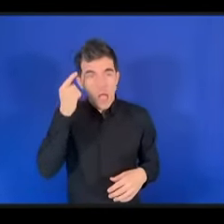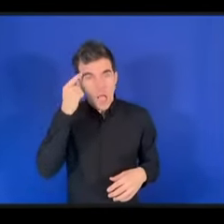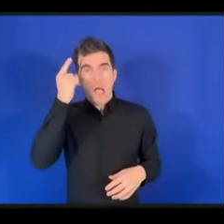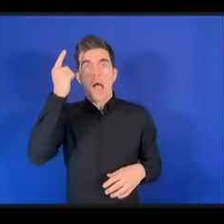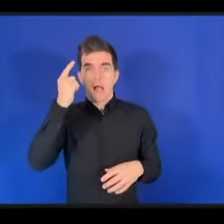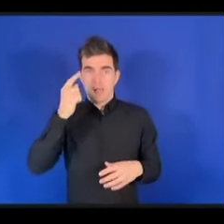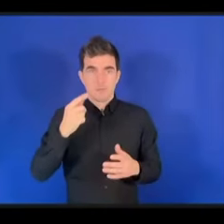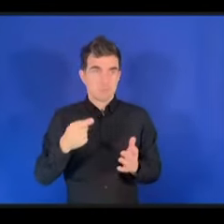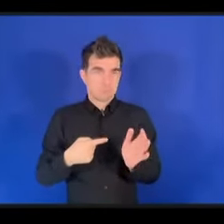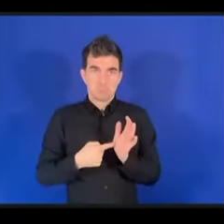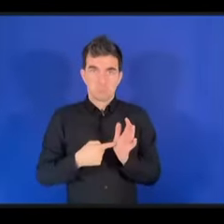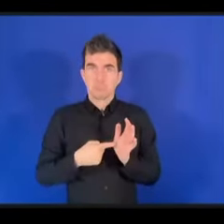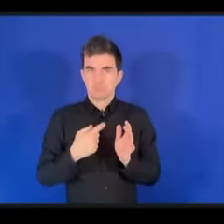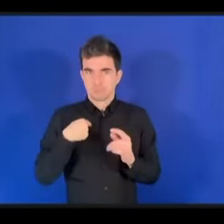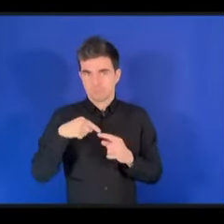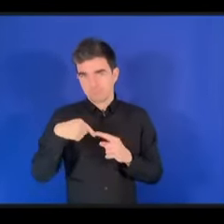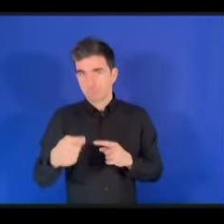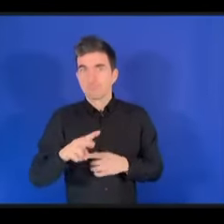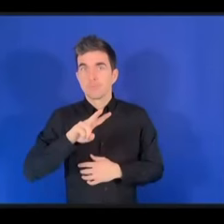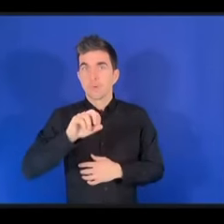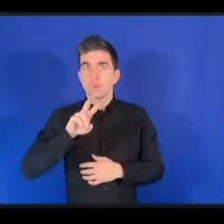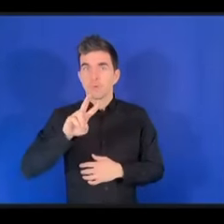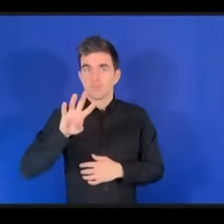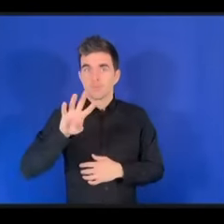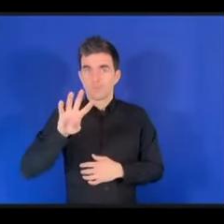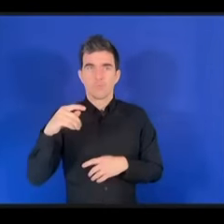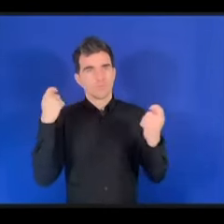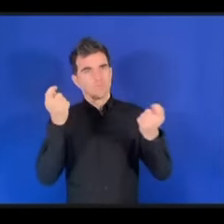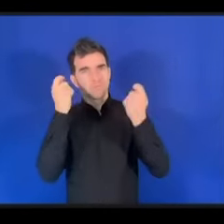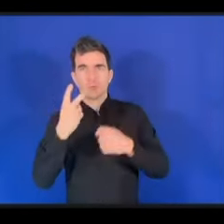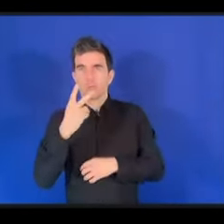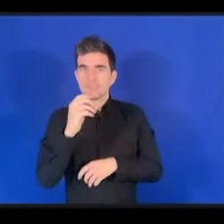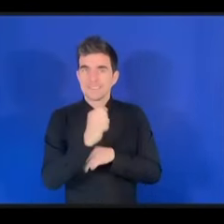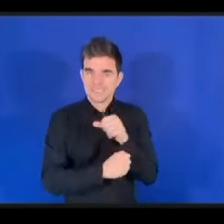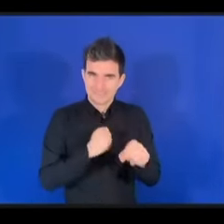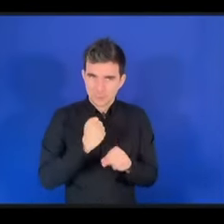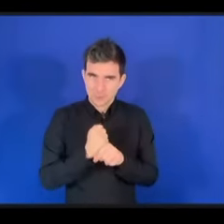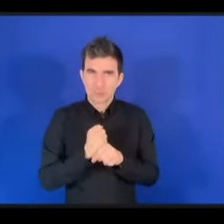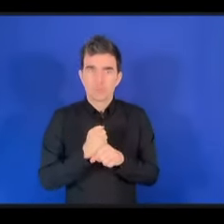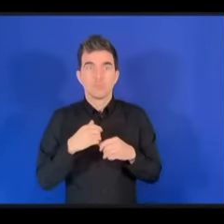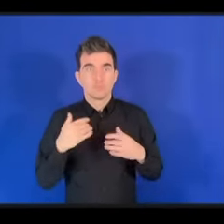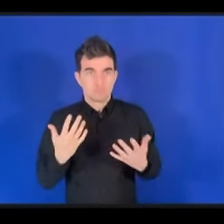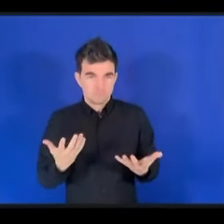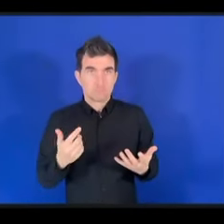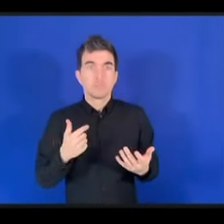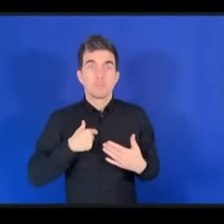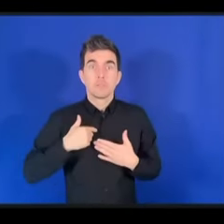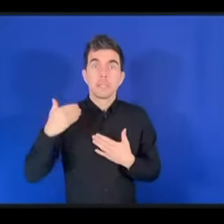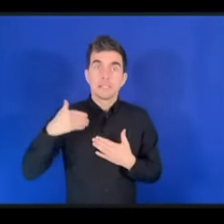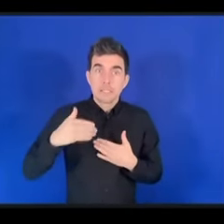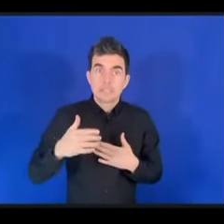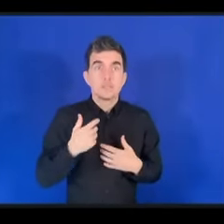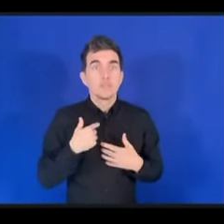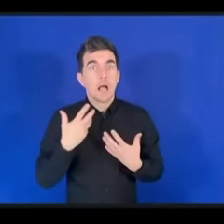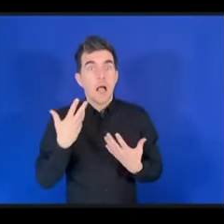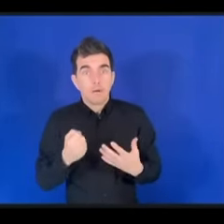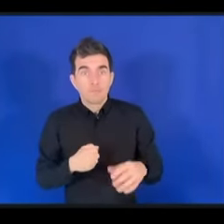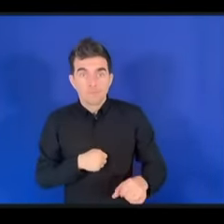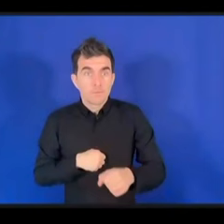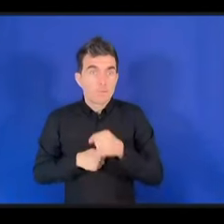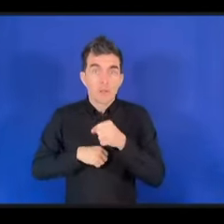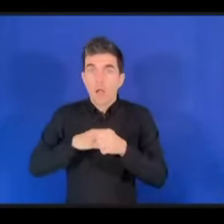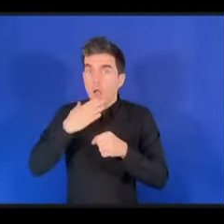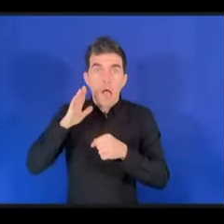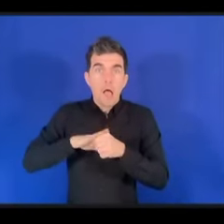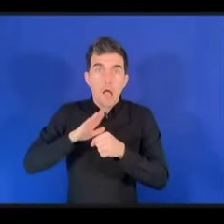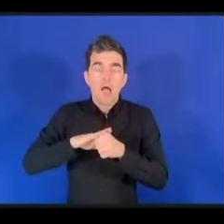microphone, but we are very proud of this fact. The Caribbean IGF has produced a policy framework that